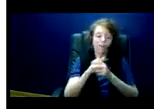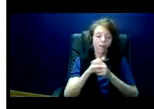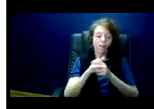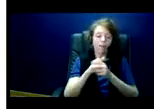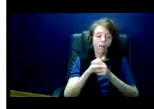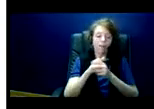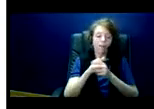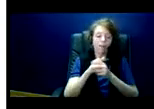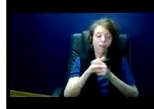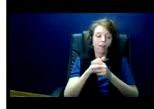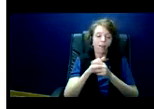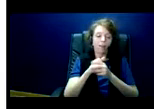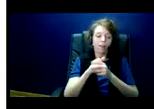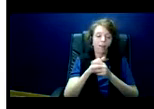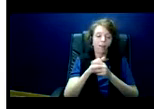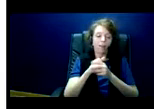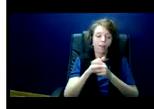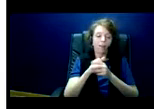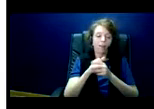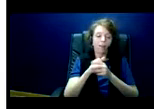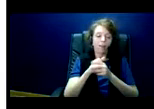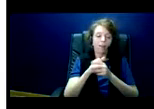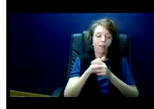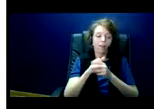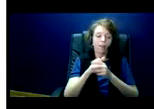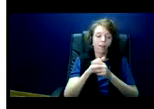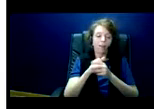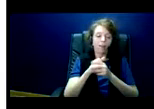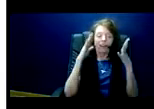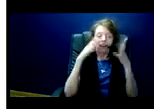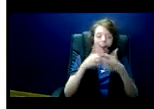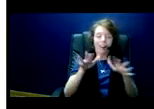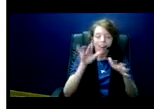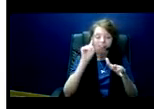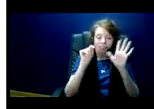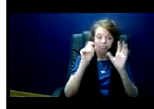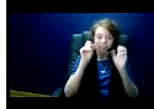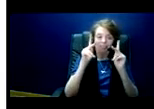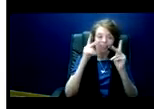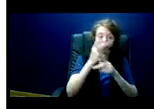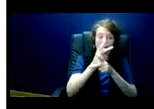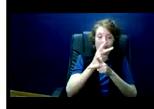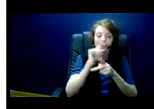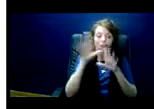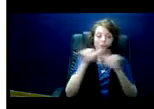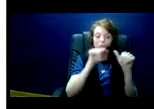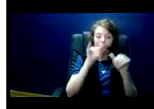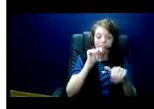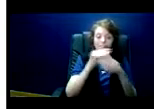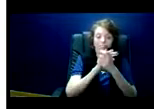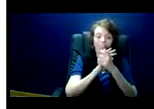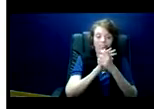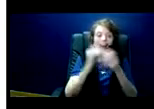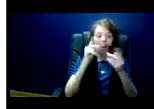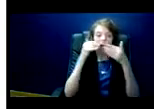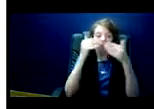Great. Another option is maybe like attach it in some way, and I can move towards the